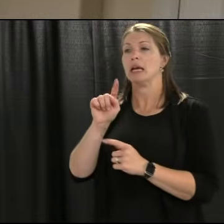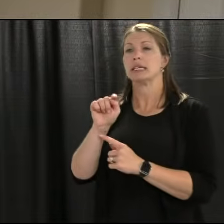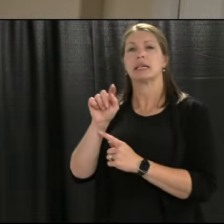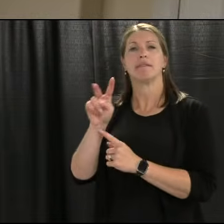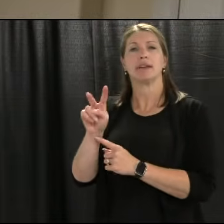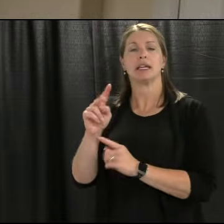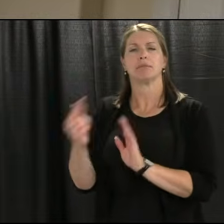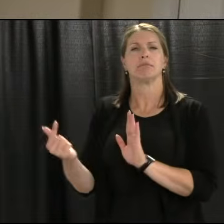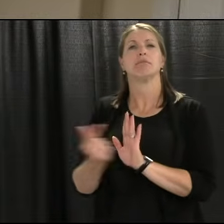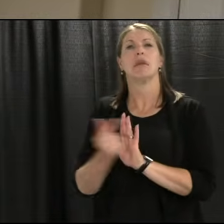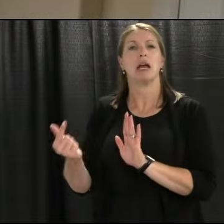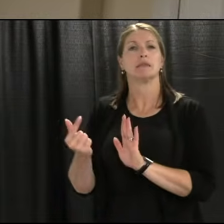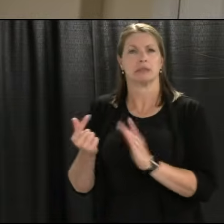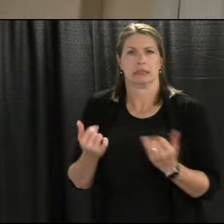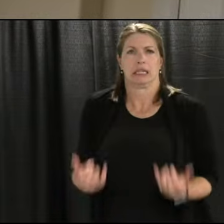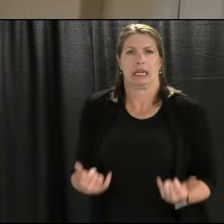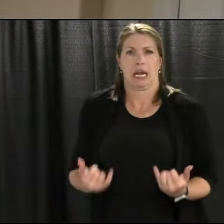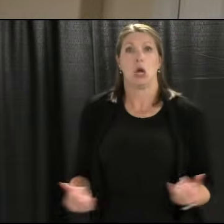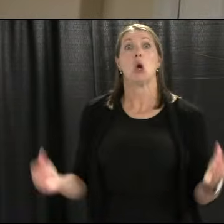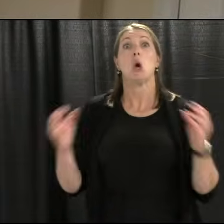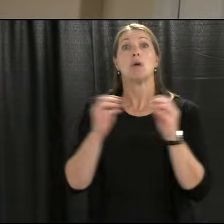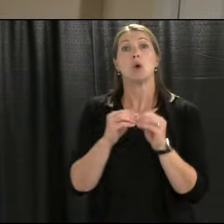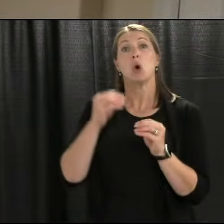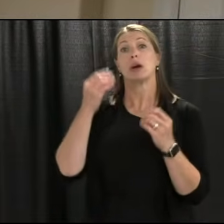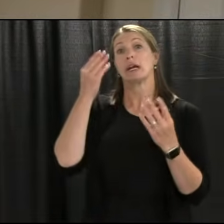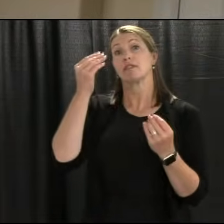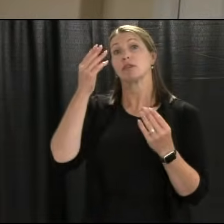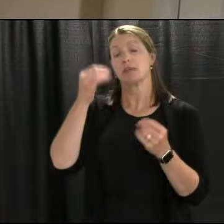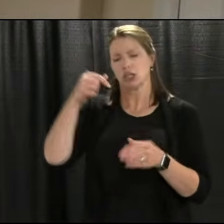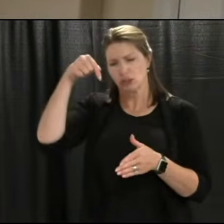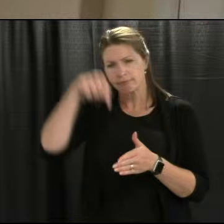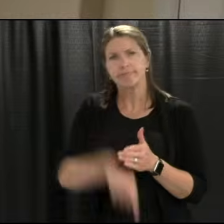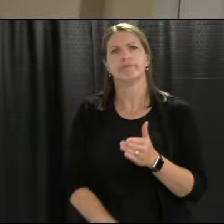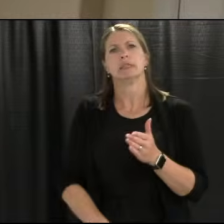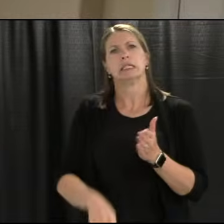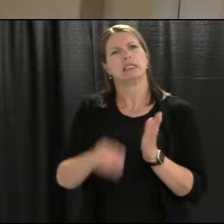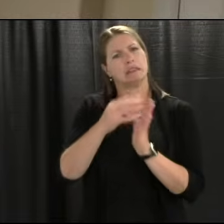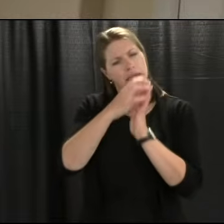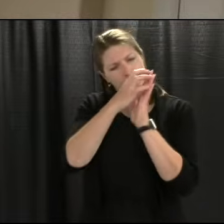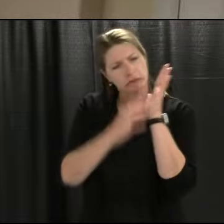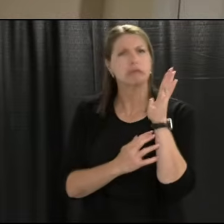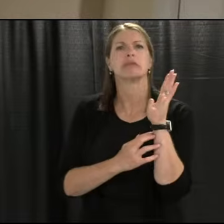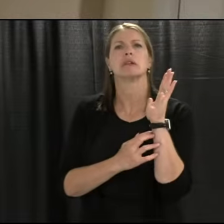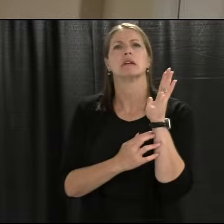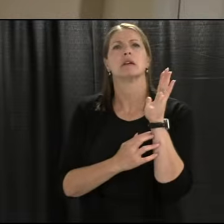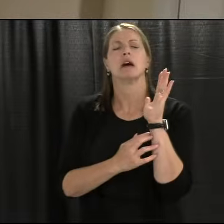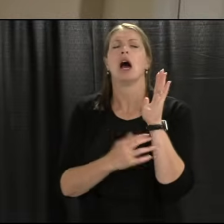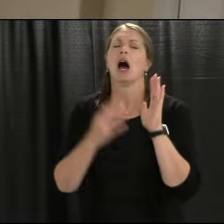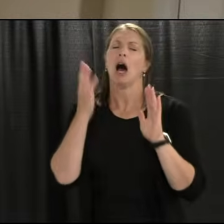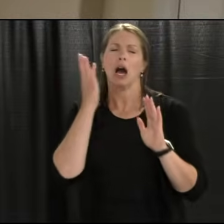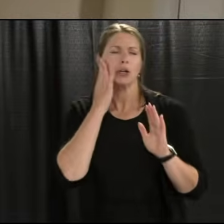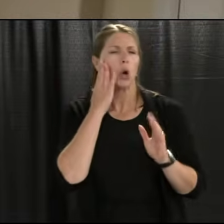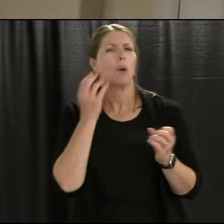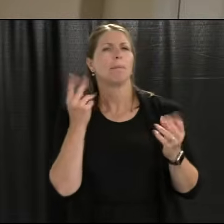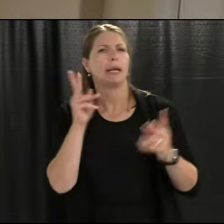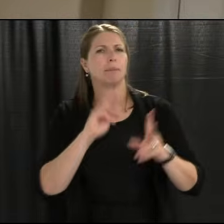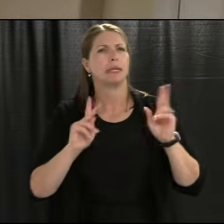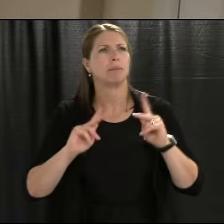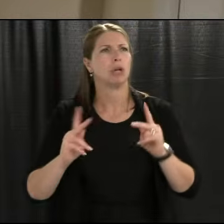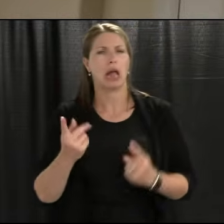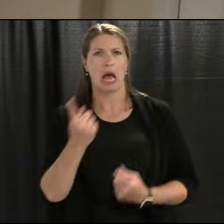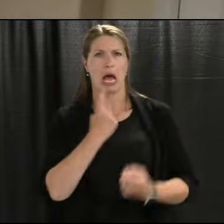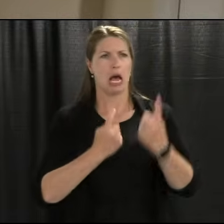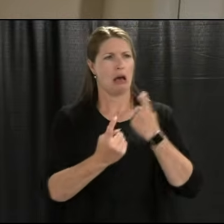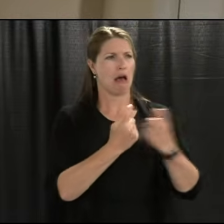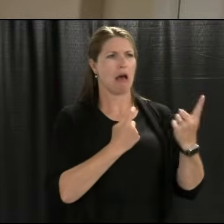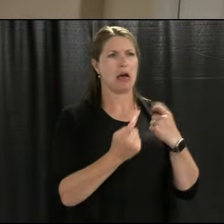today in print, just for clarity for people who I know will have questions right after the media veil. I want to speak a